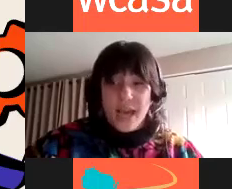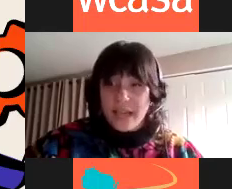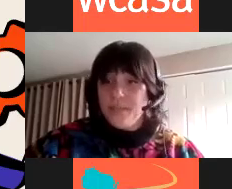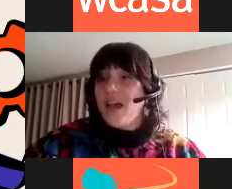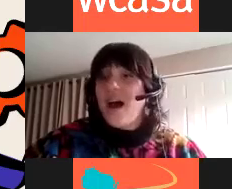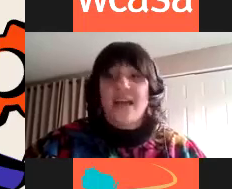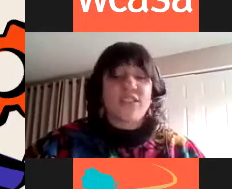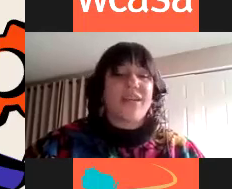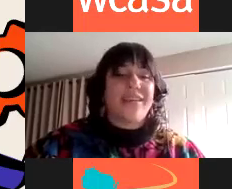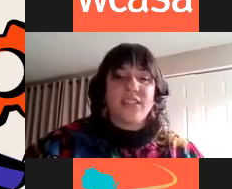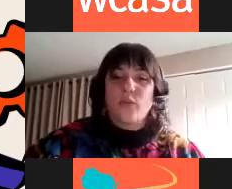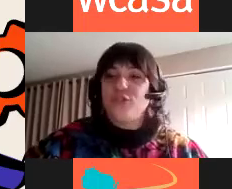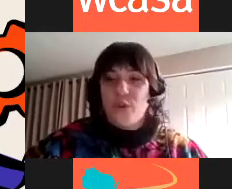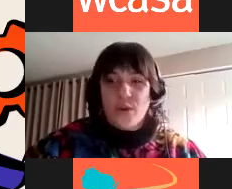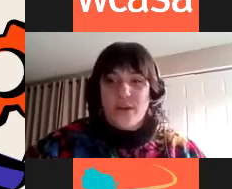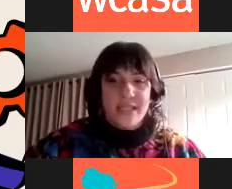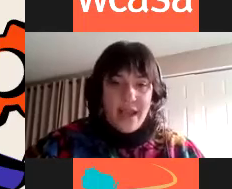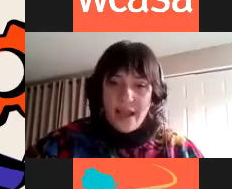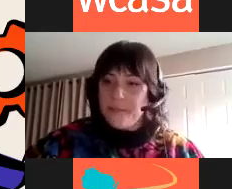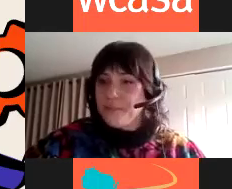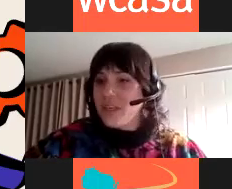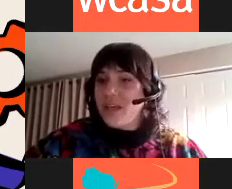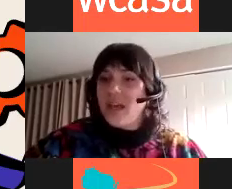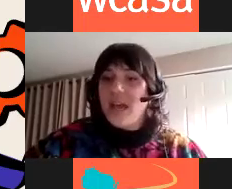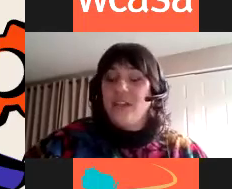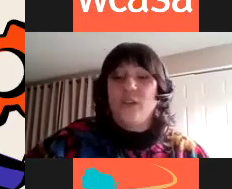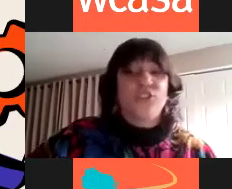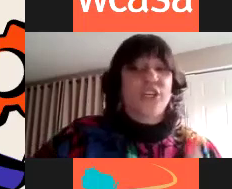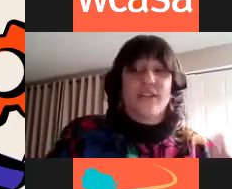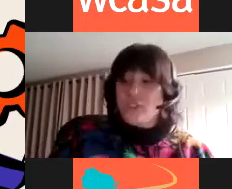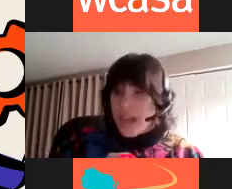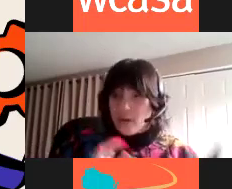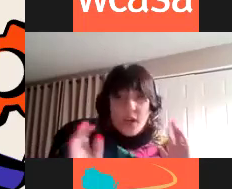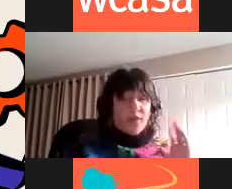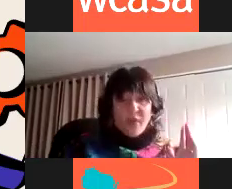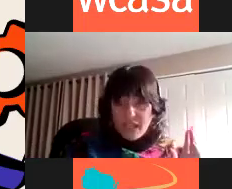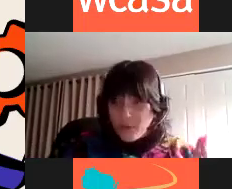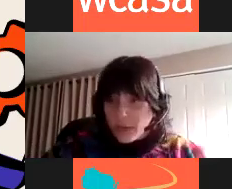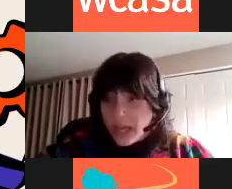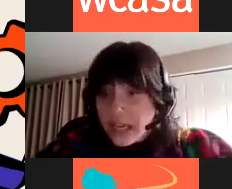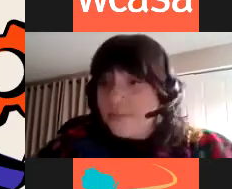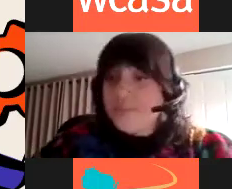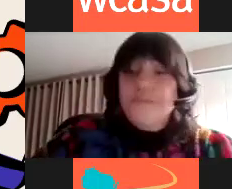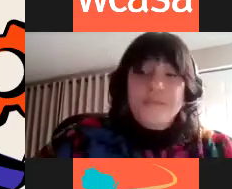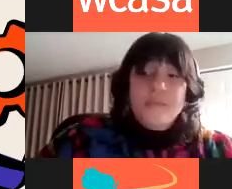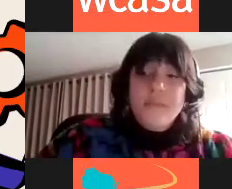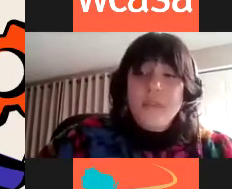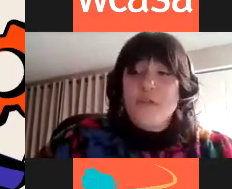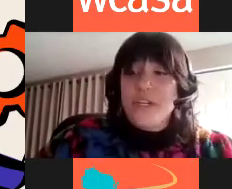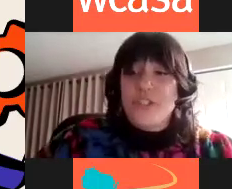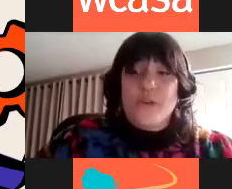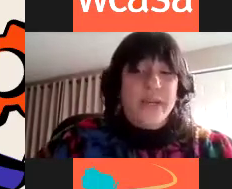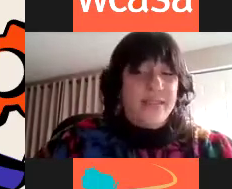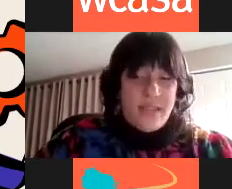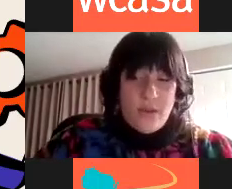each slide, I'll ask you to guess which photo is AI, and you can share in the chat or come off mic if you'd like. Feel